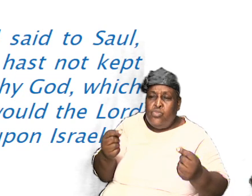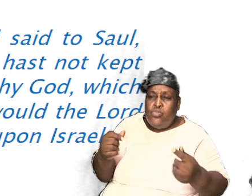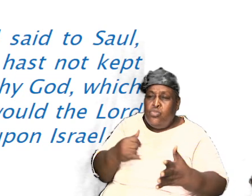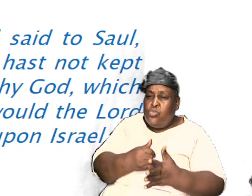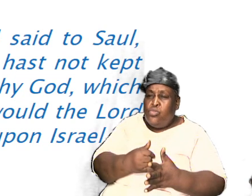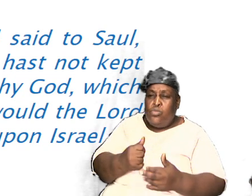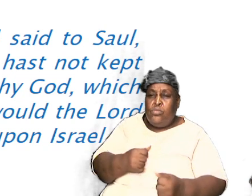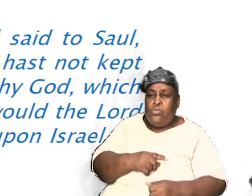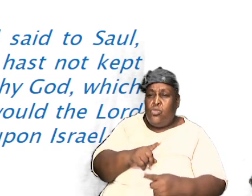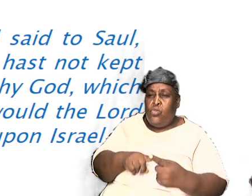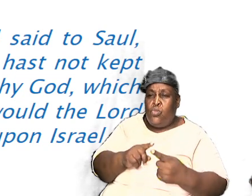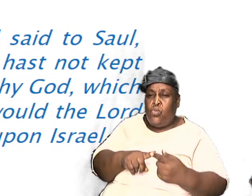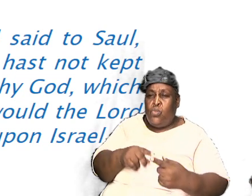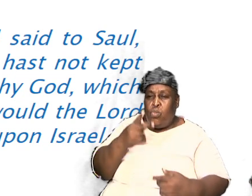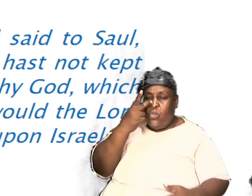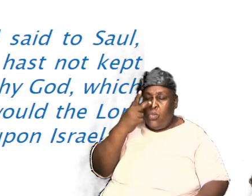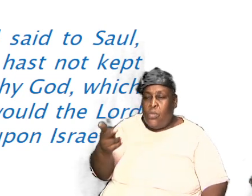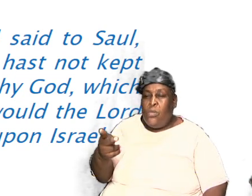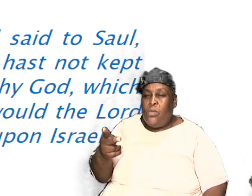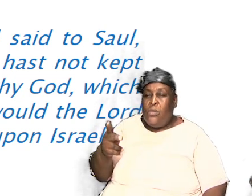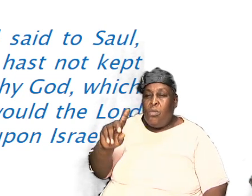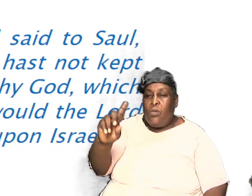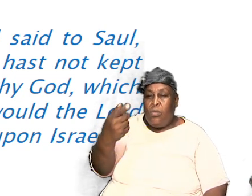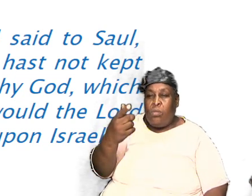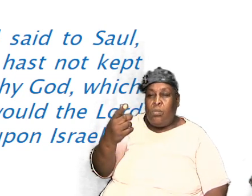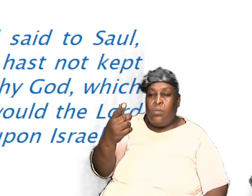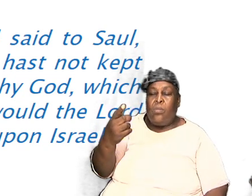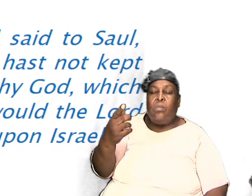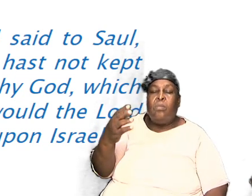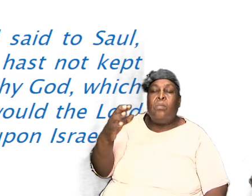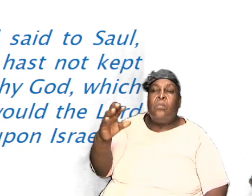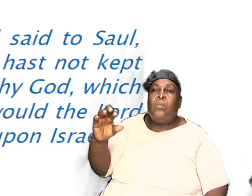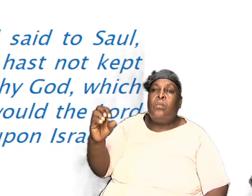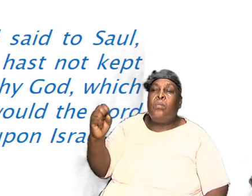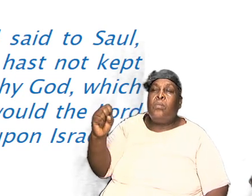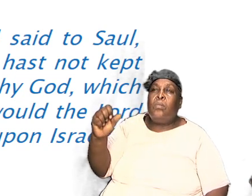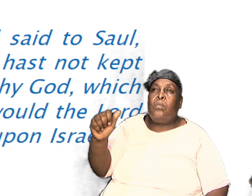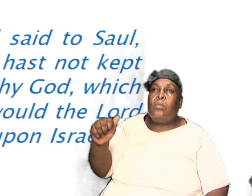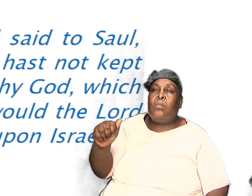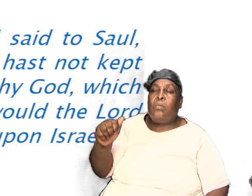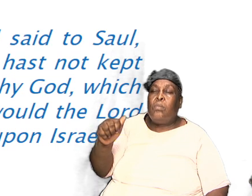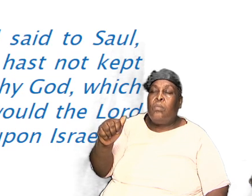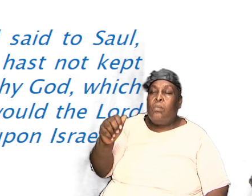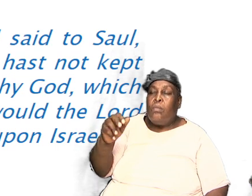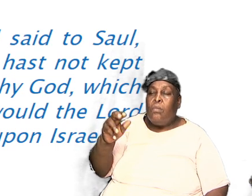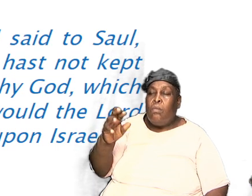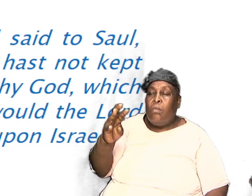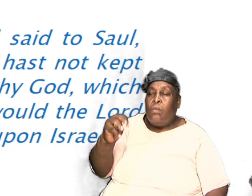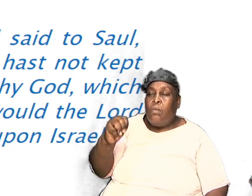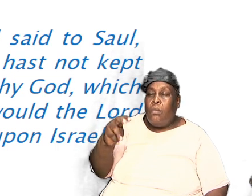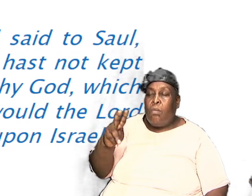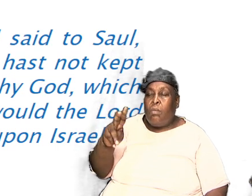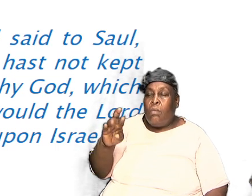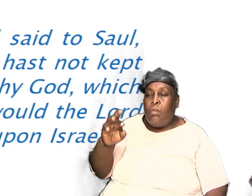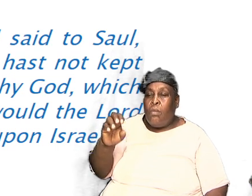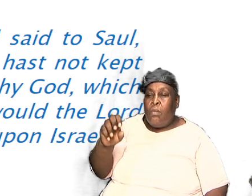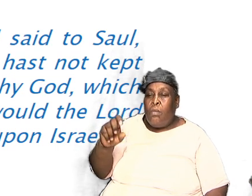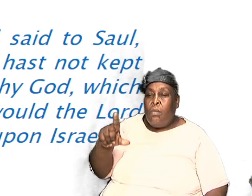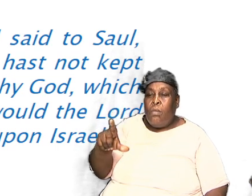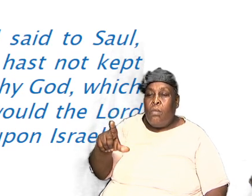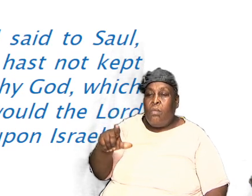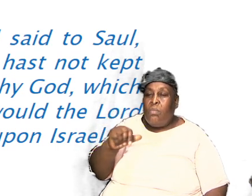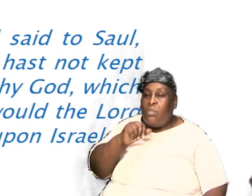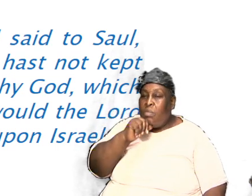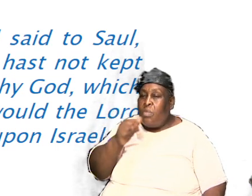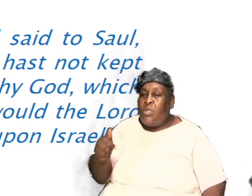So when we look at 1 Samuel 13 and 14, it was not just an upbraiding, but it was also a warning